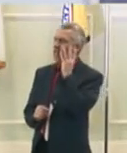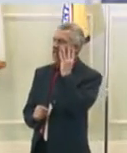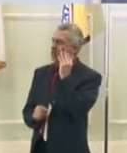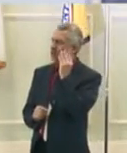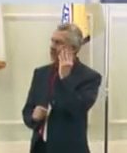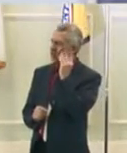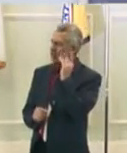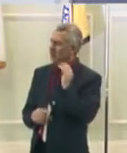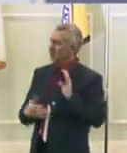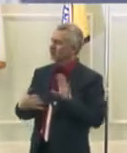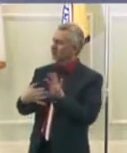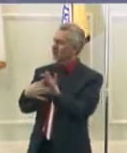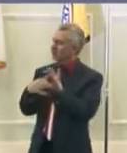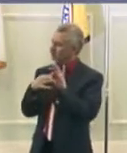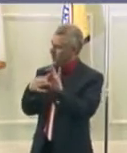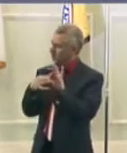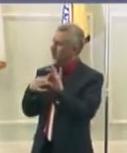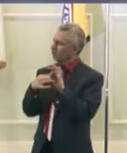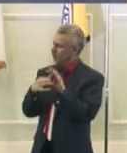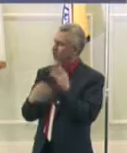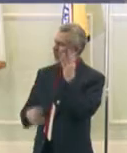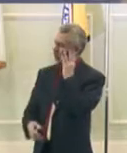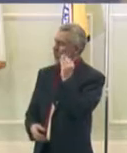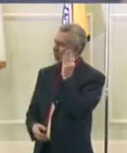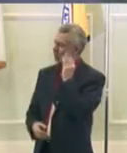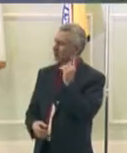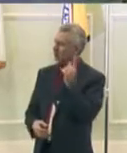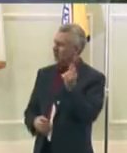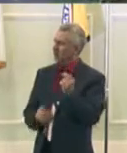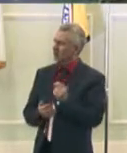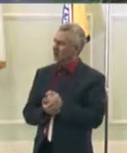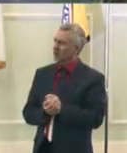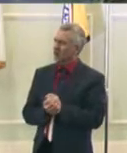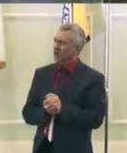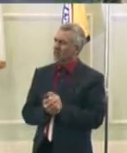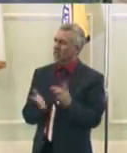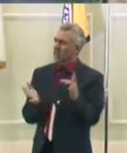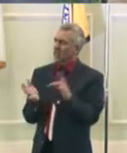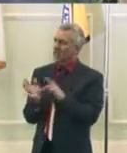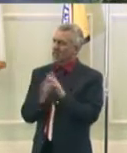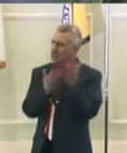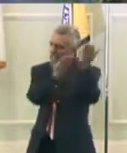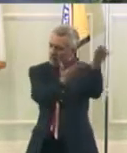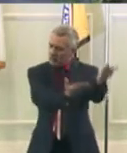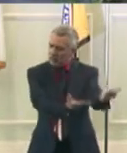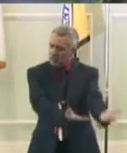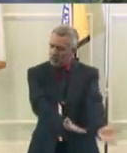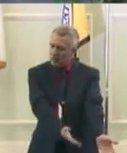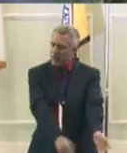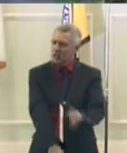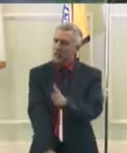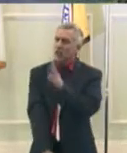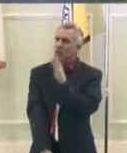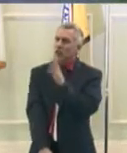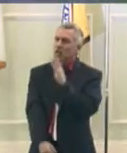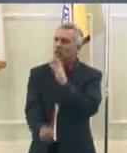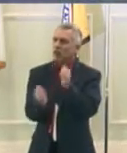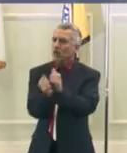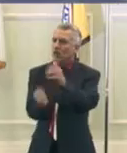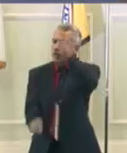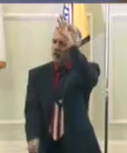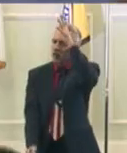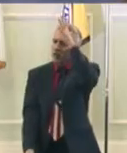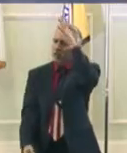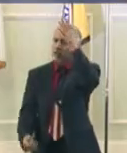commentary says. A communion of intimacy. Jesus, if you will, if you allow me, Jesus talking with his heavenly Father